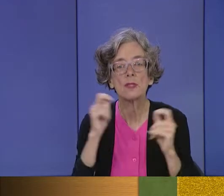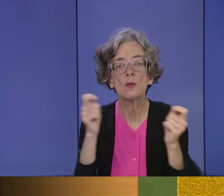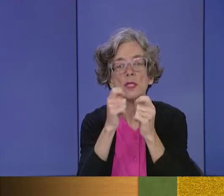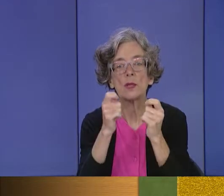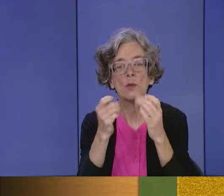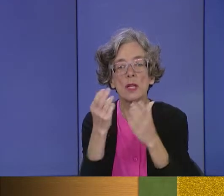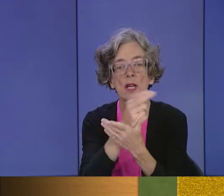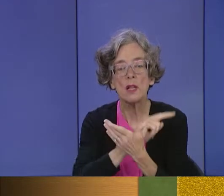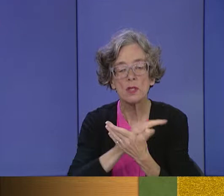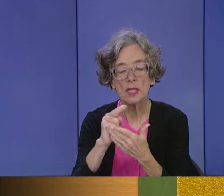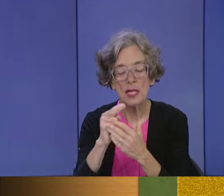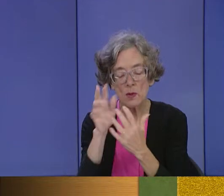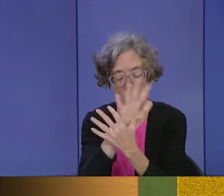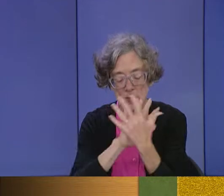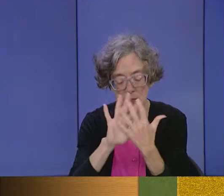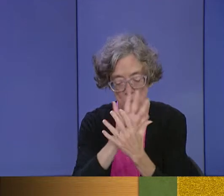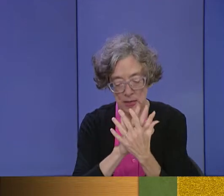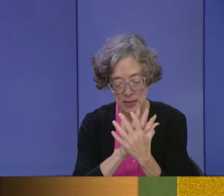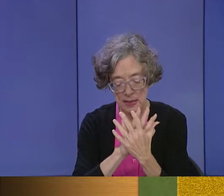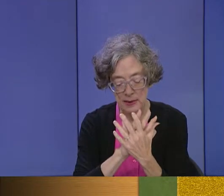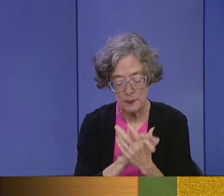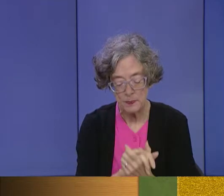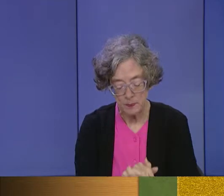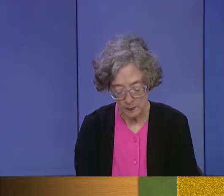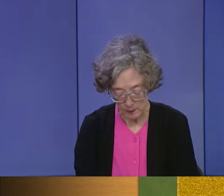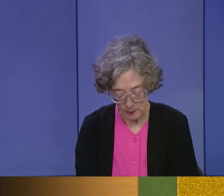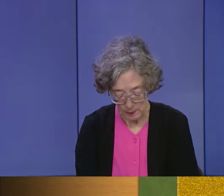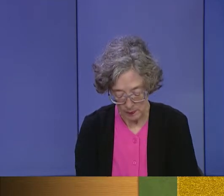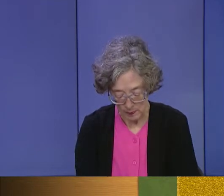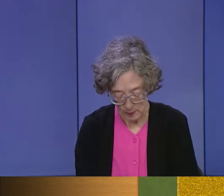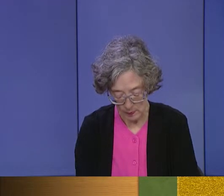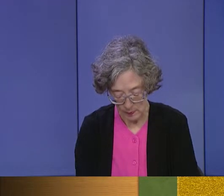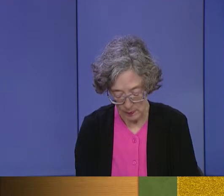the sacred mysteries.